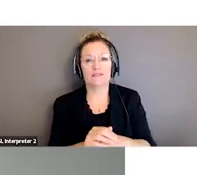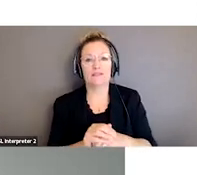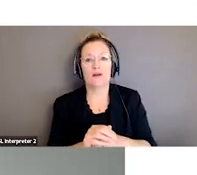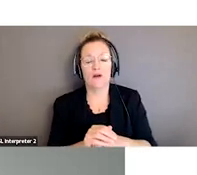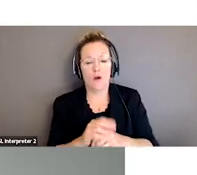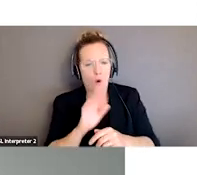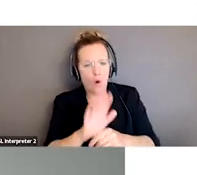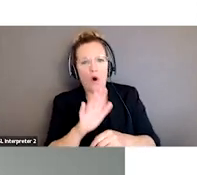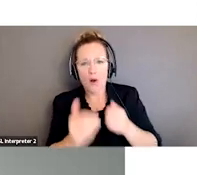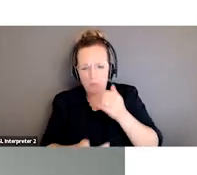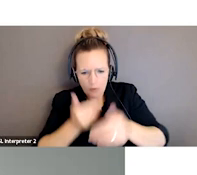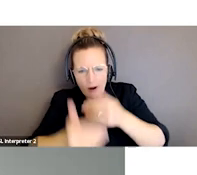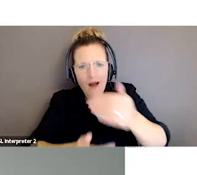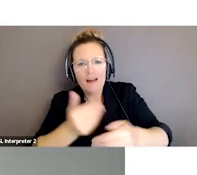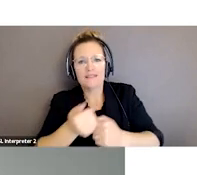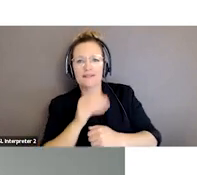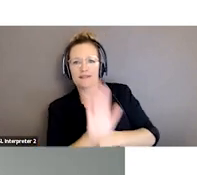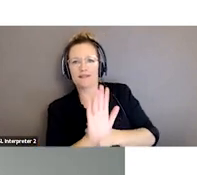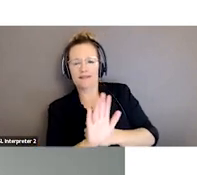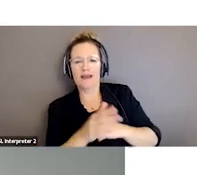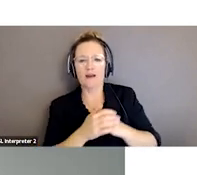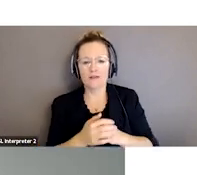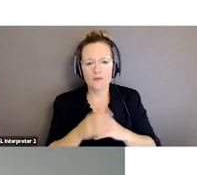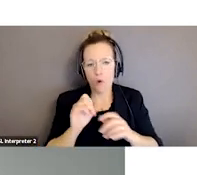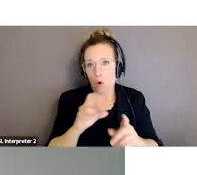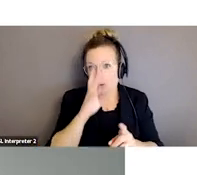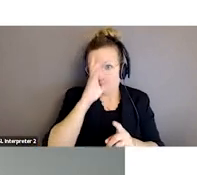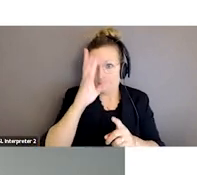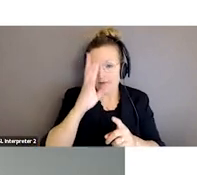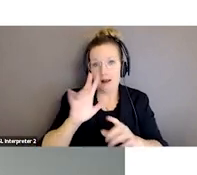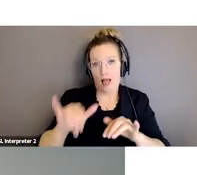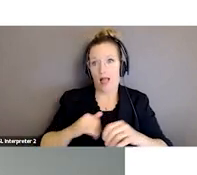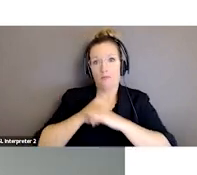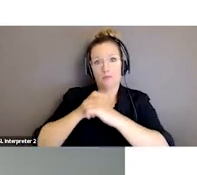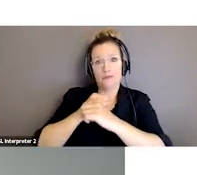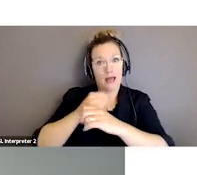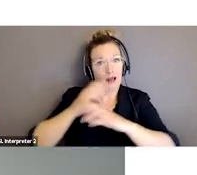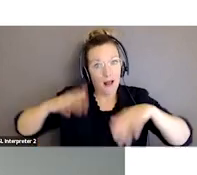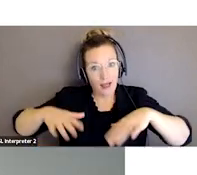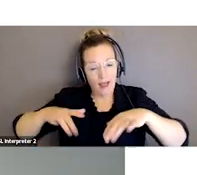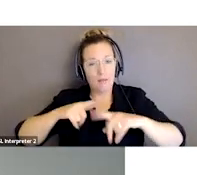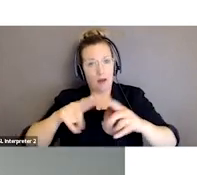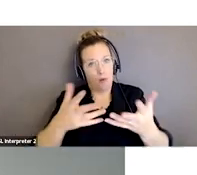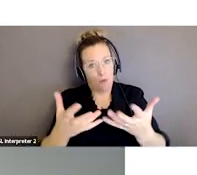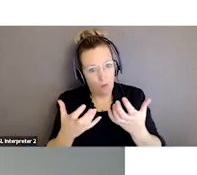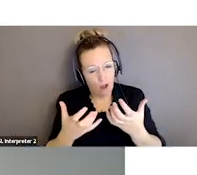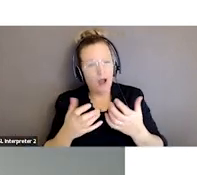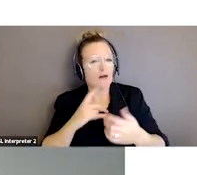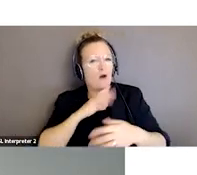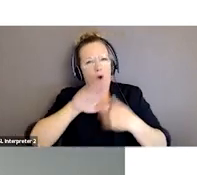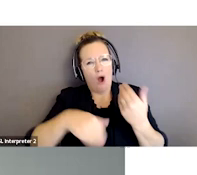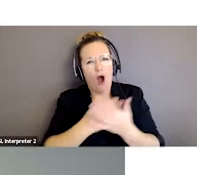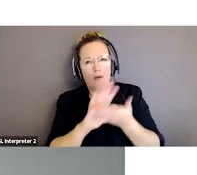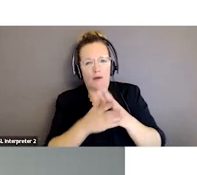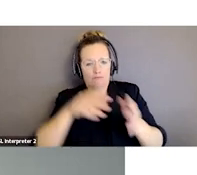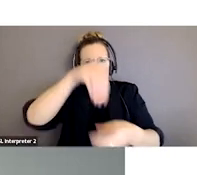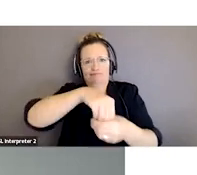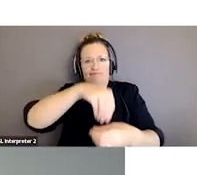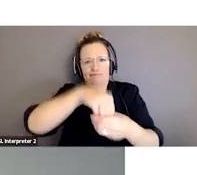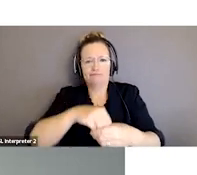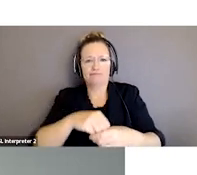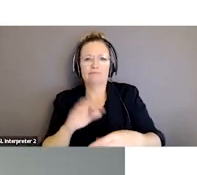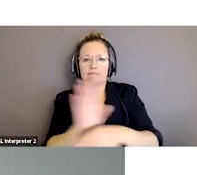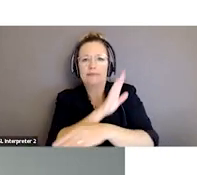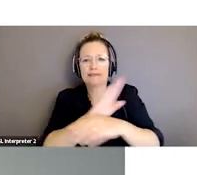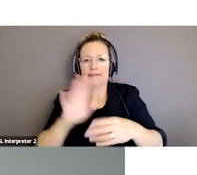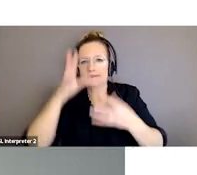inventions that are undisclosed, that are not yet protected, but that you intend to protect later, or things that can't be reverse